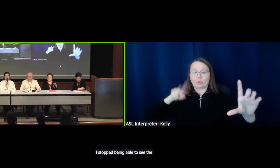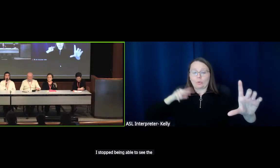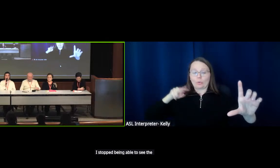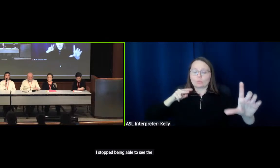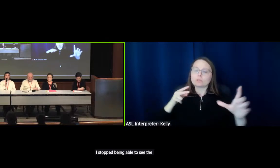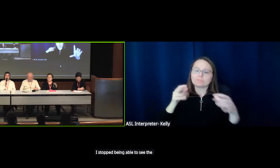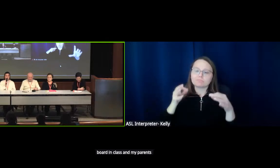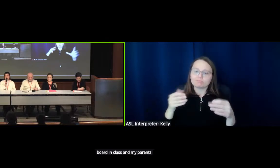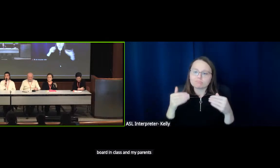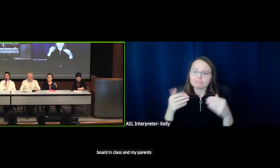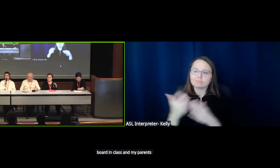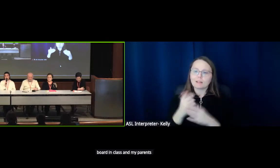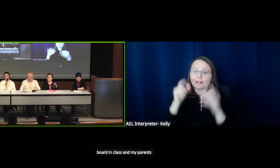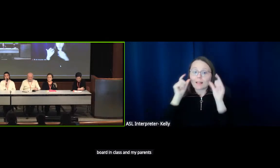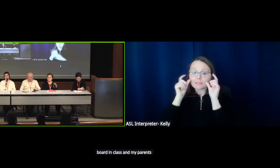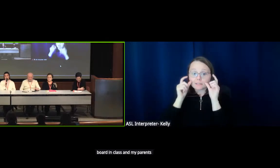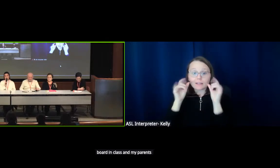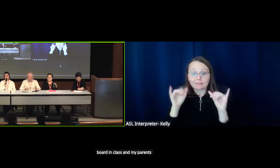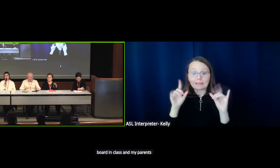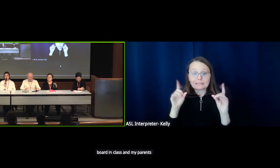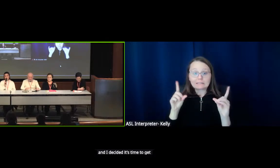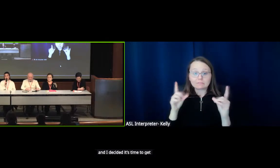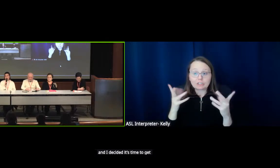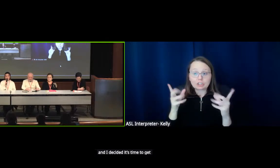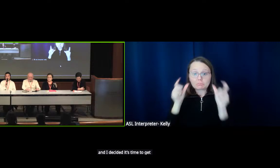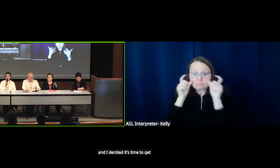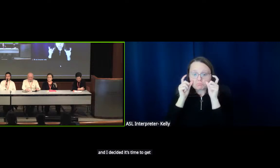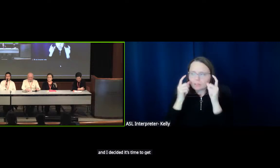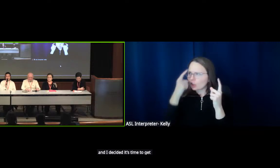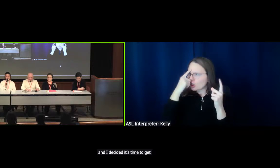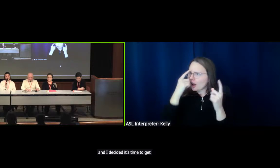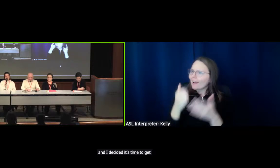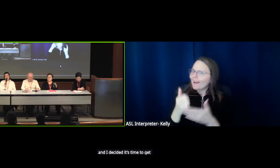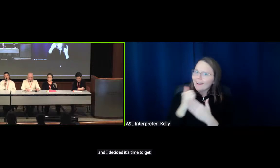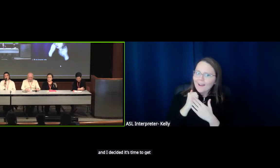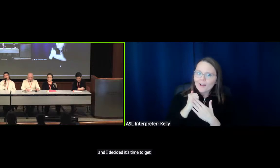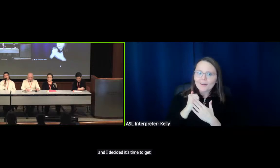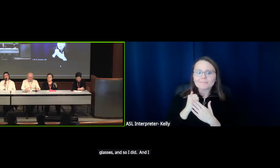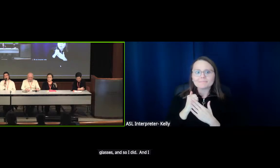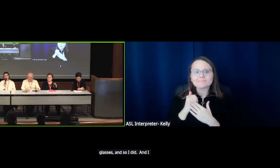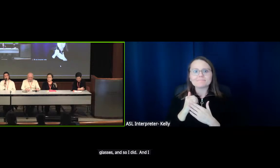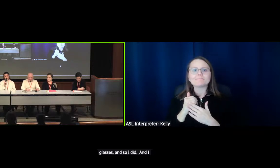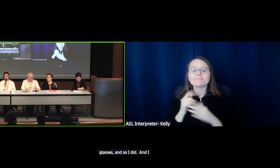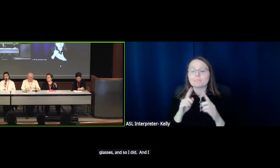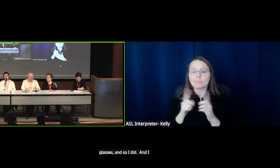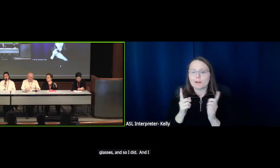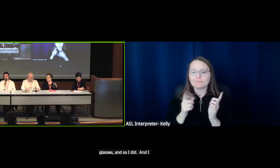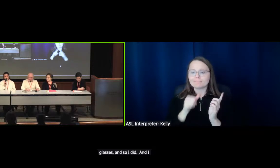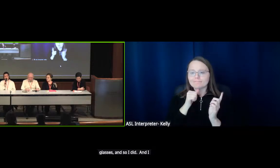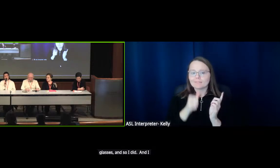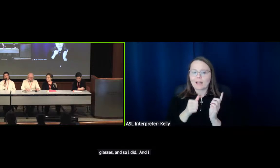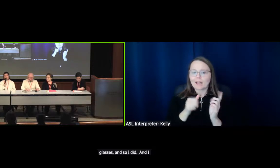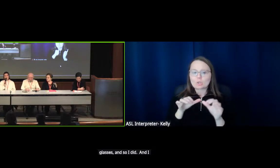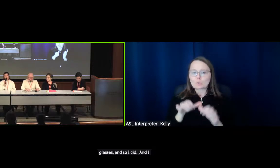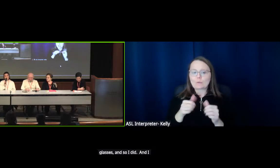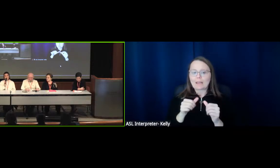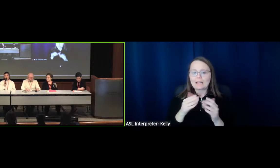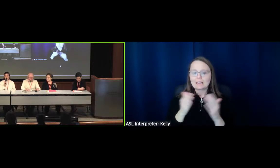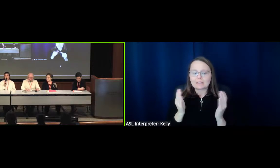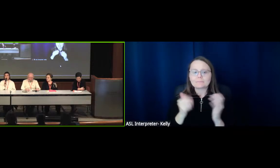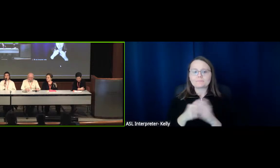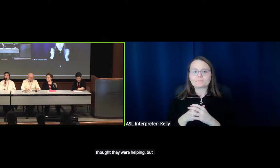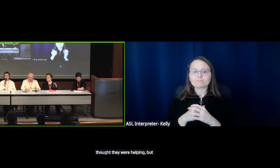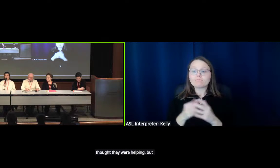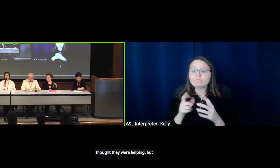glasses. And so I did. And I thought they were helping, but they really weren't doing anything. And that I